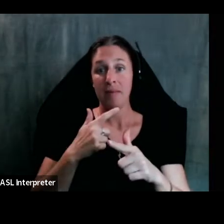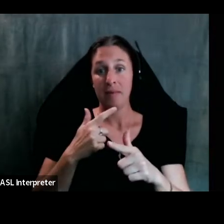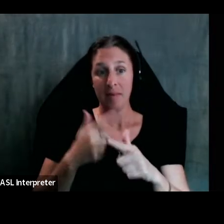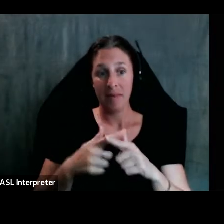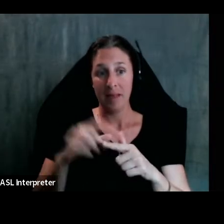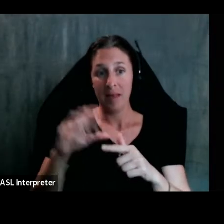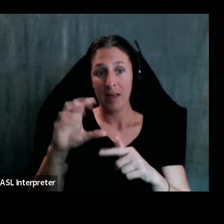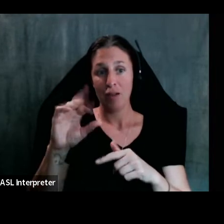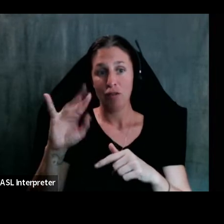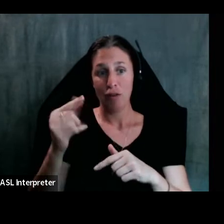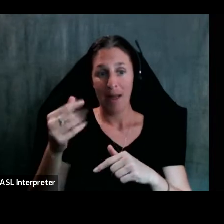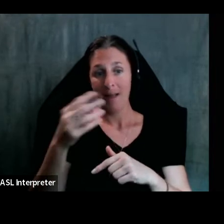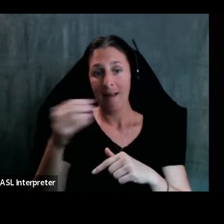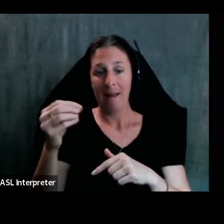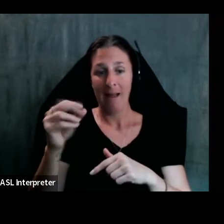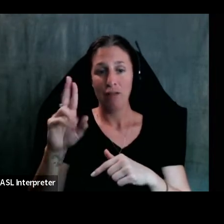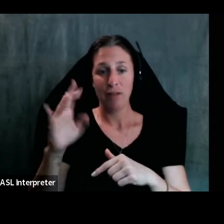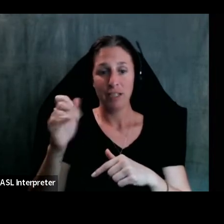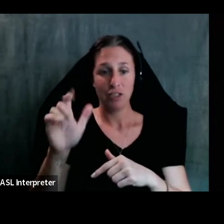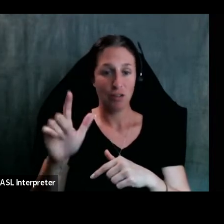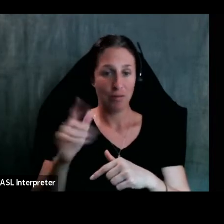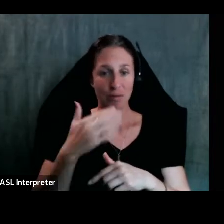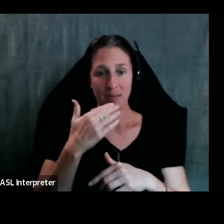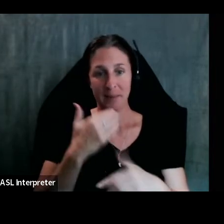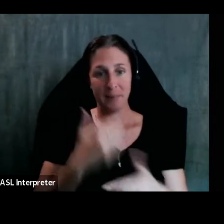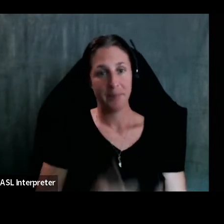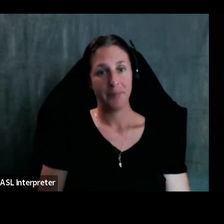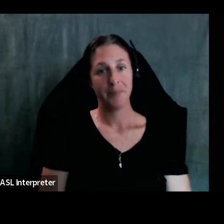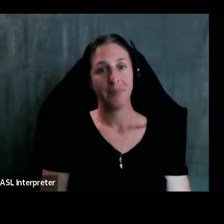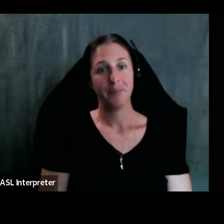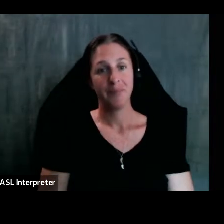Craig and Rachel. So thank you.